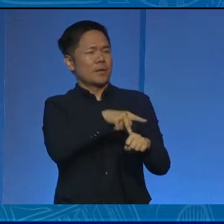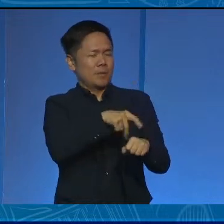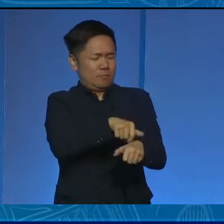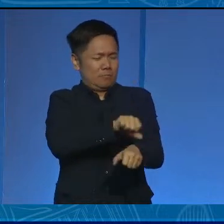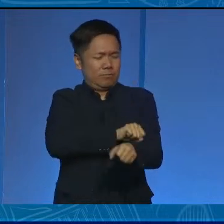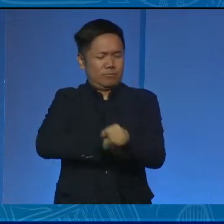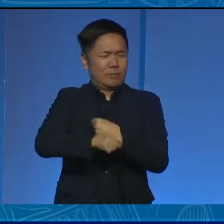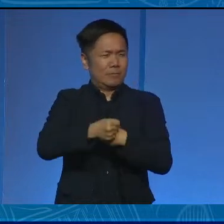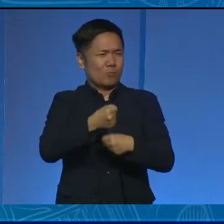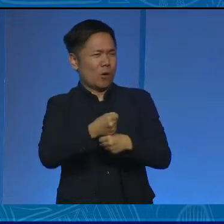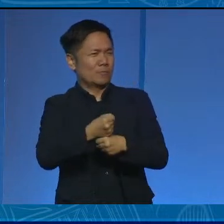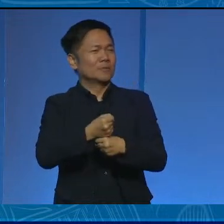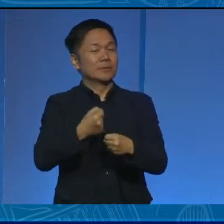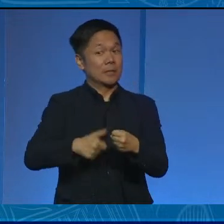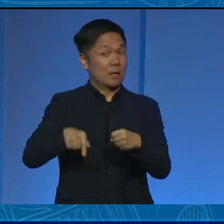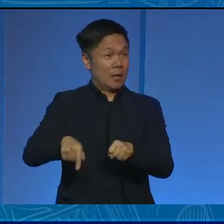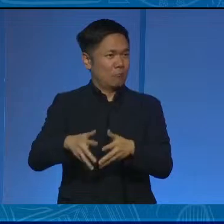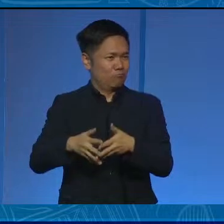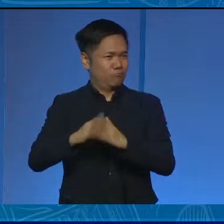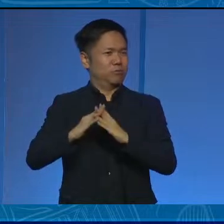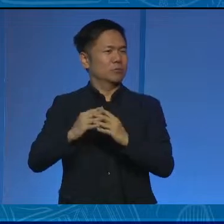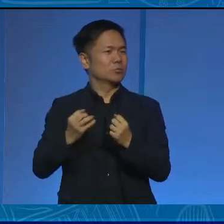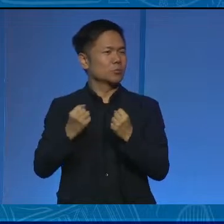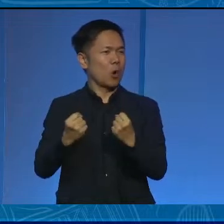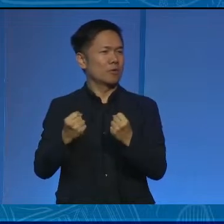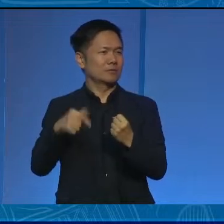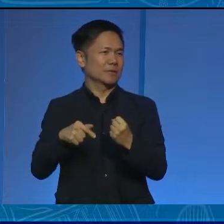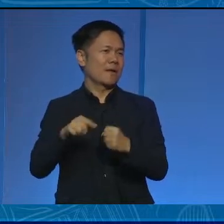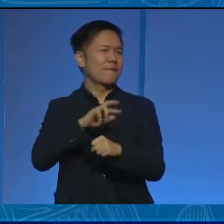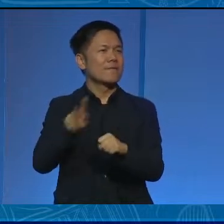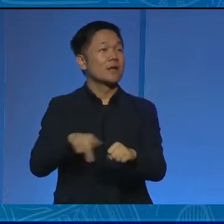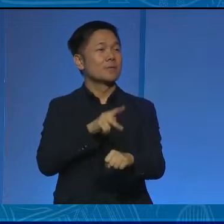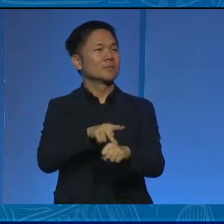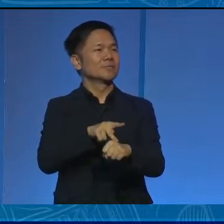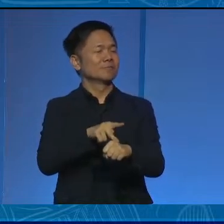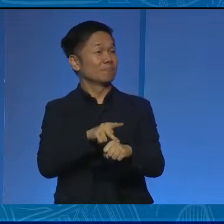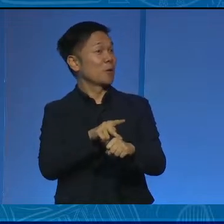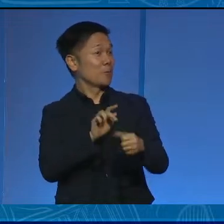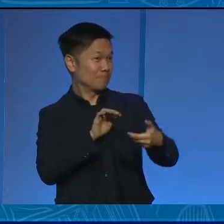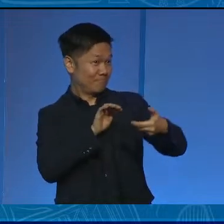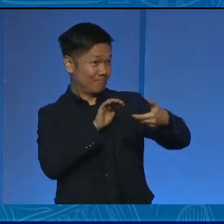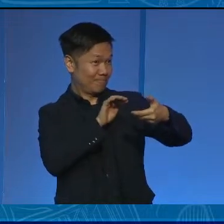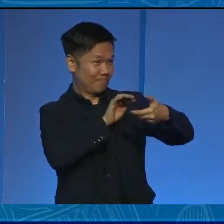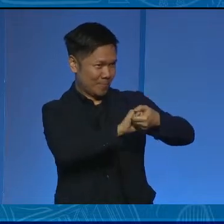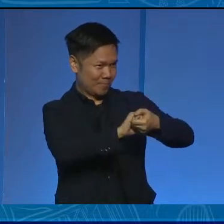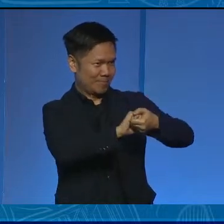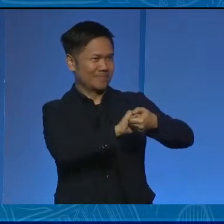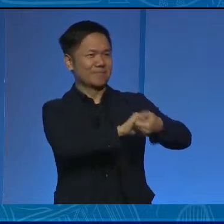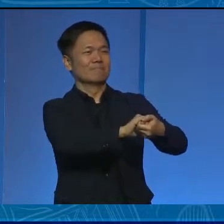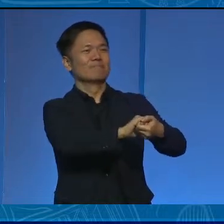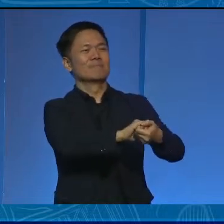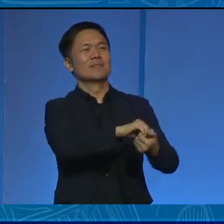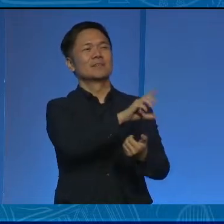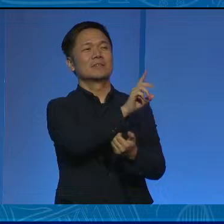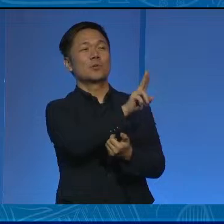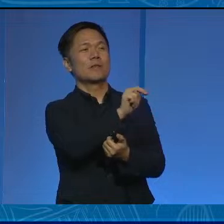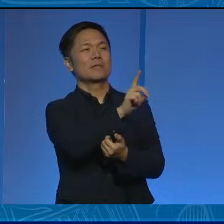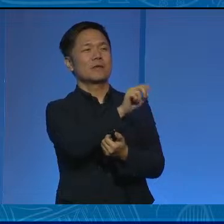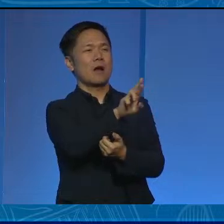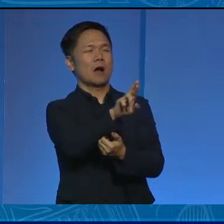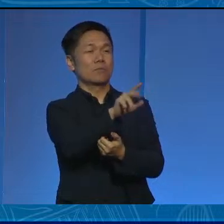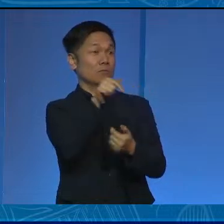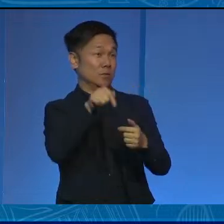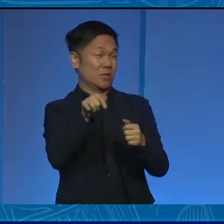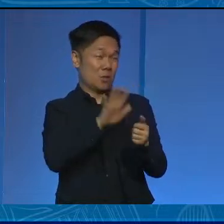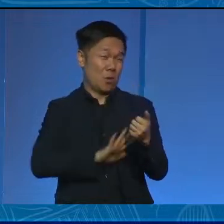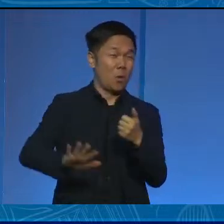strengthening local resilience, and we look forward to continued collaboration with your agency in making our communities